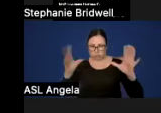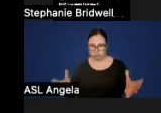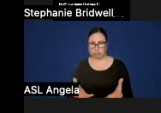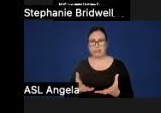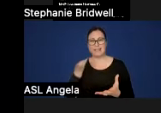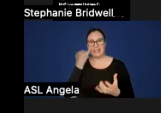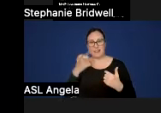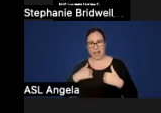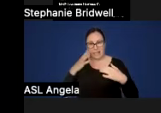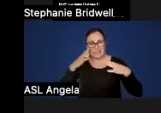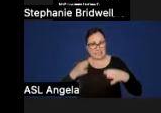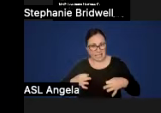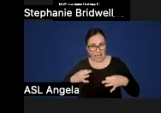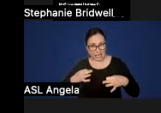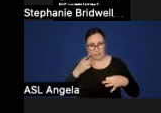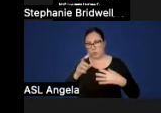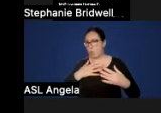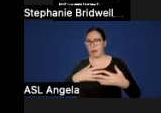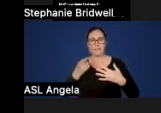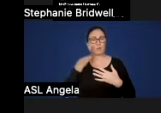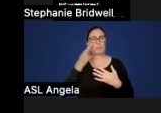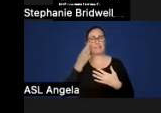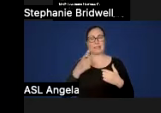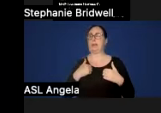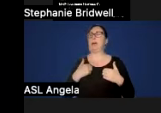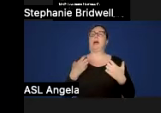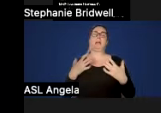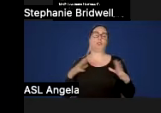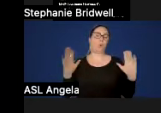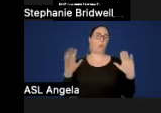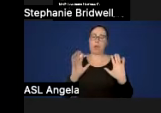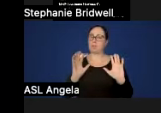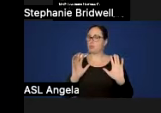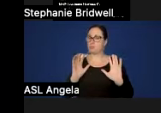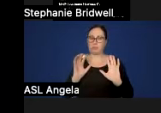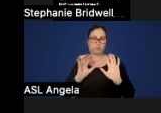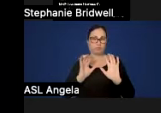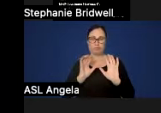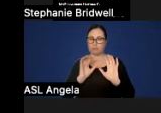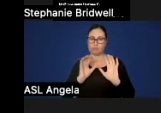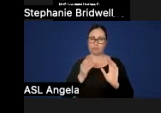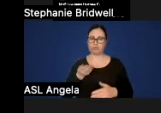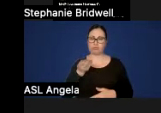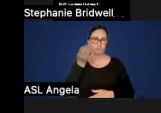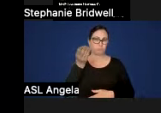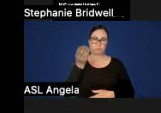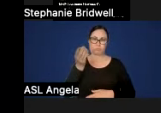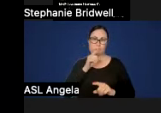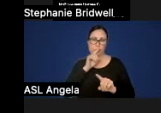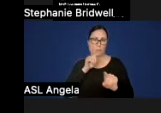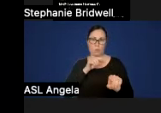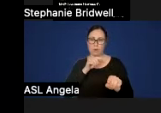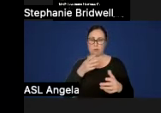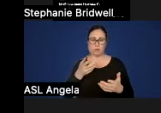whatever reason that I don't want to make a report or continue through or go through a court